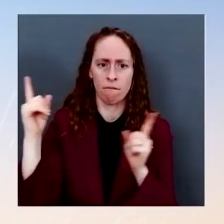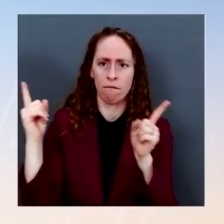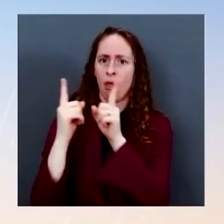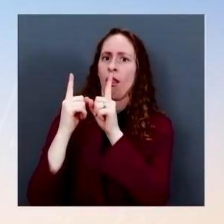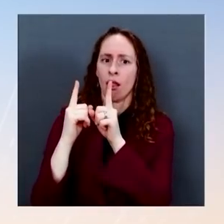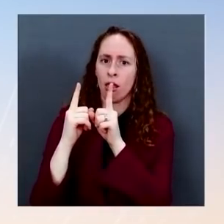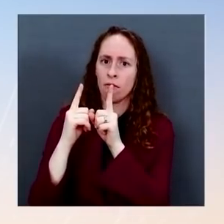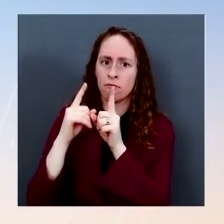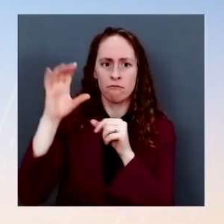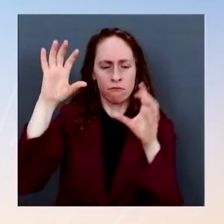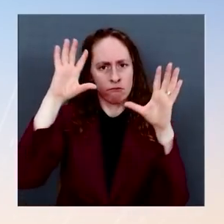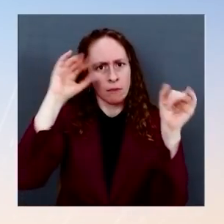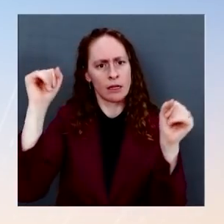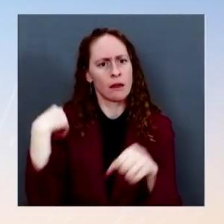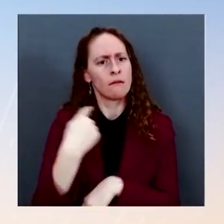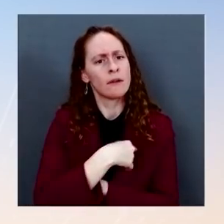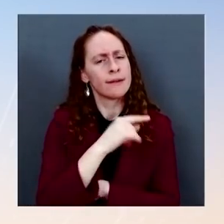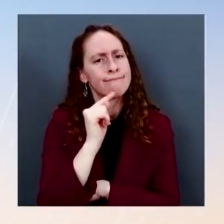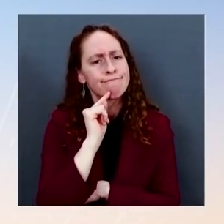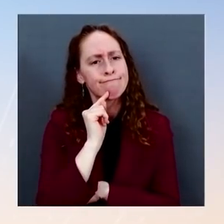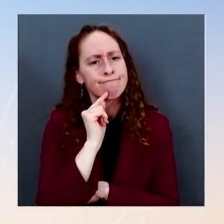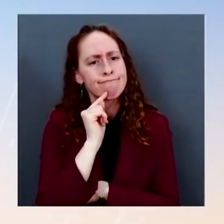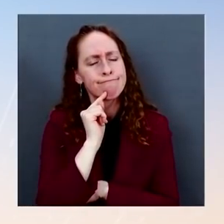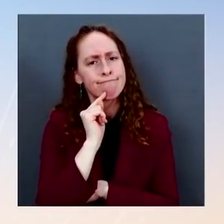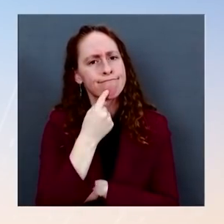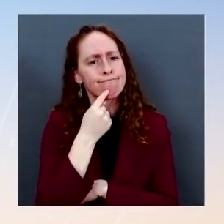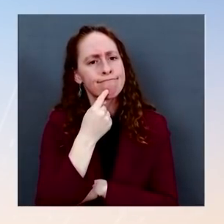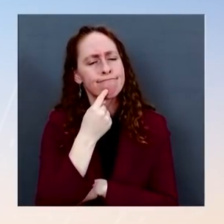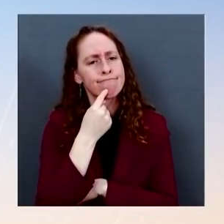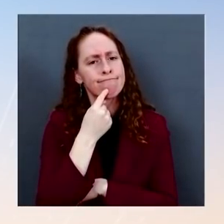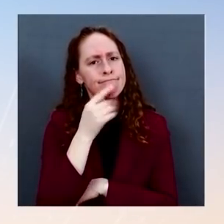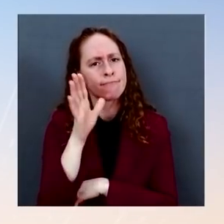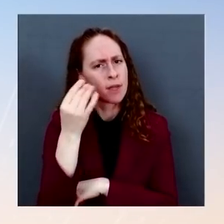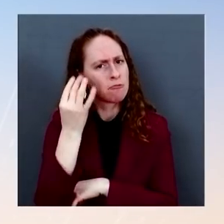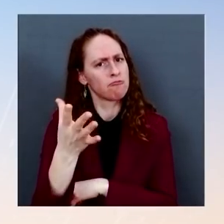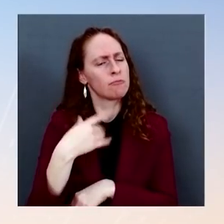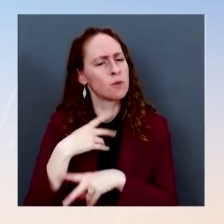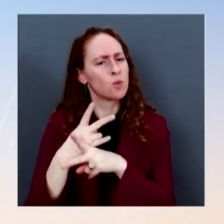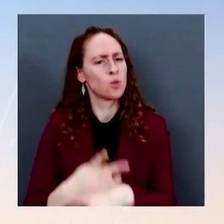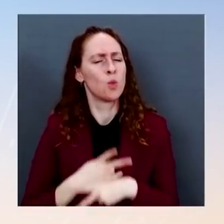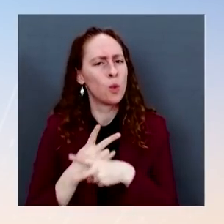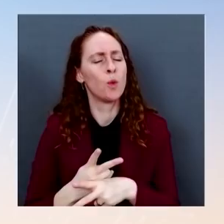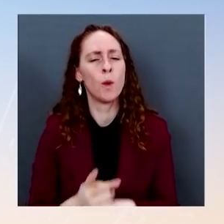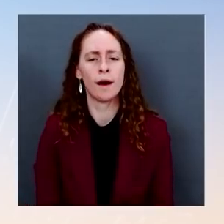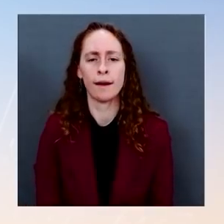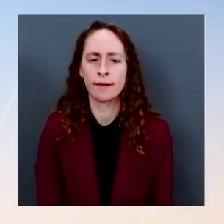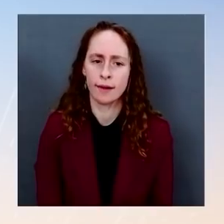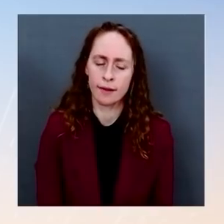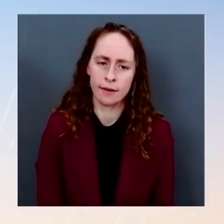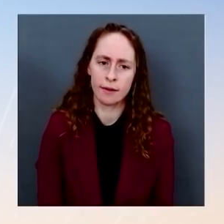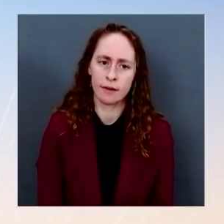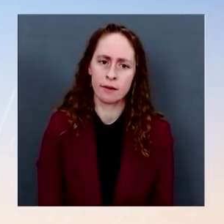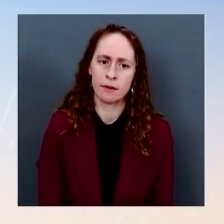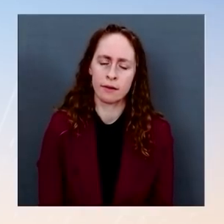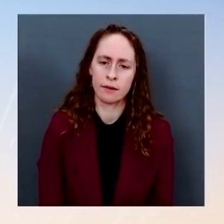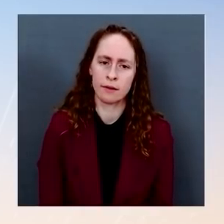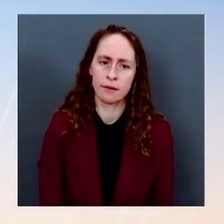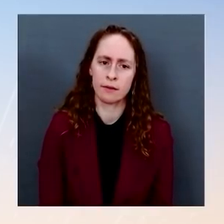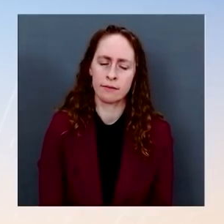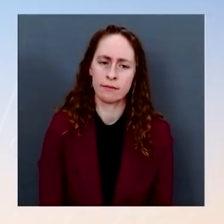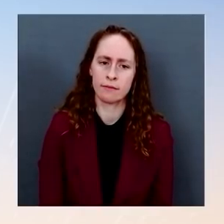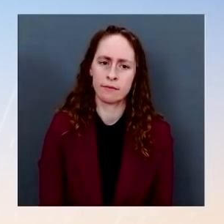not there's been a significant outbreak in the various different parts that I mentioned, NSC, State Department, Treasury? Again, I point you to